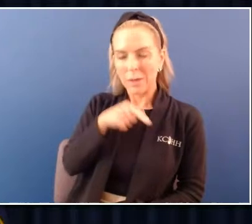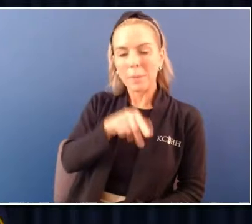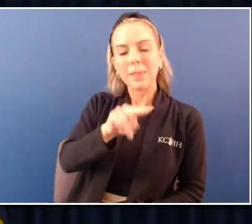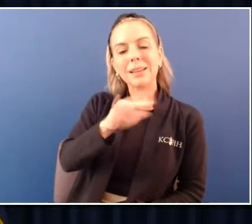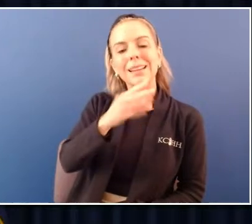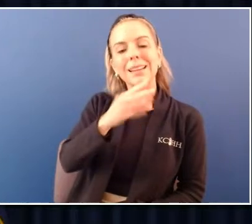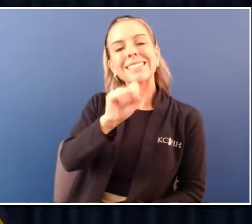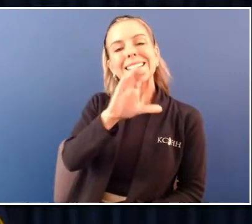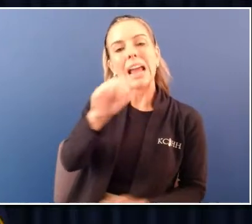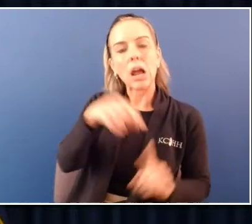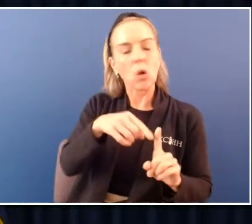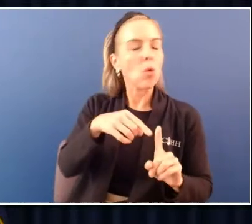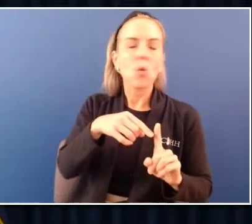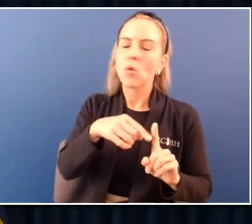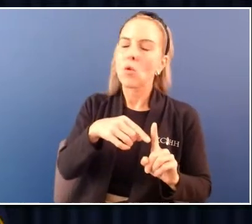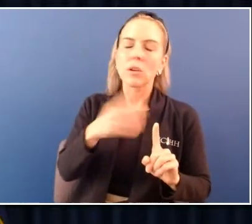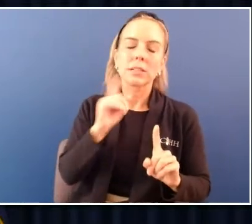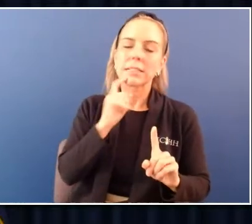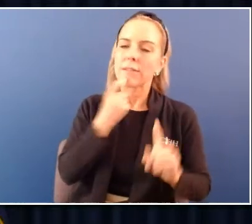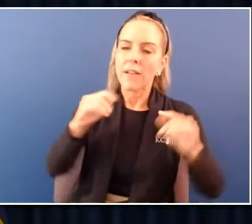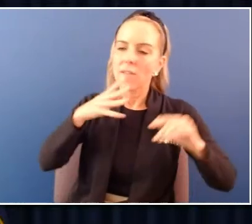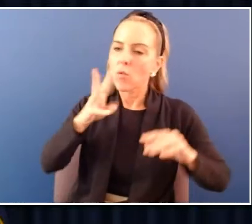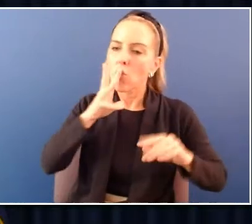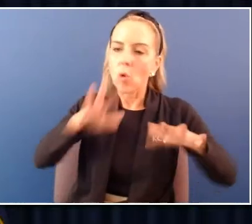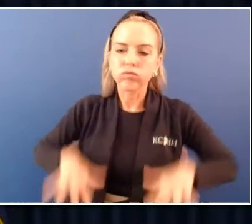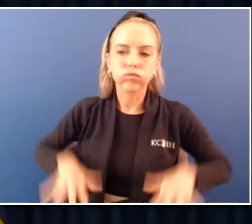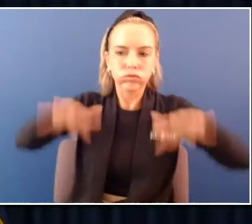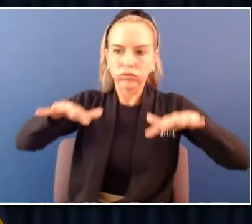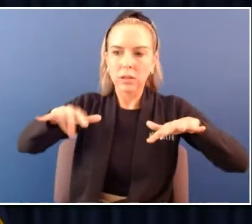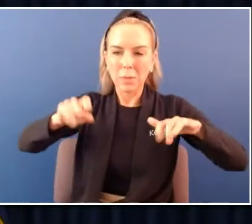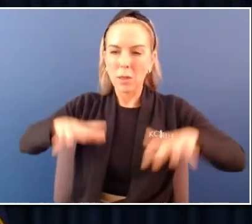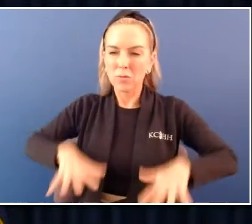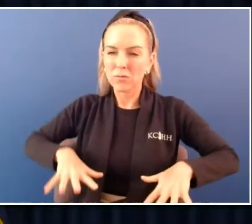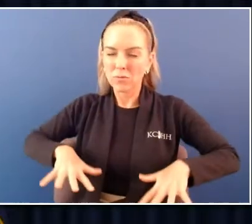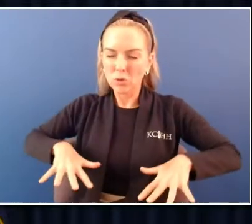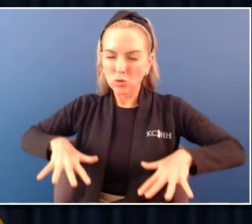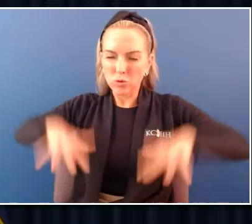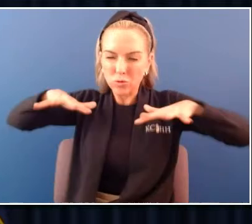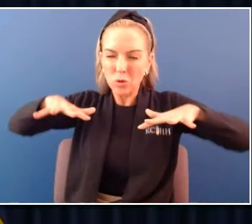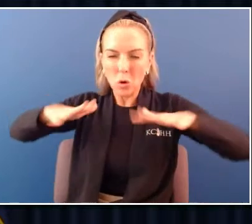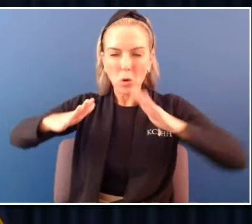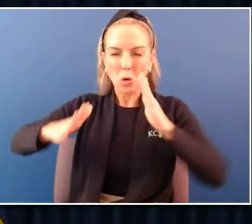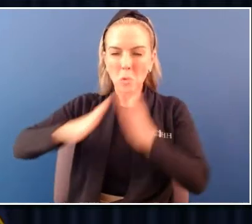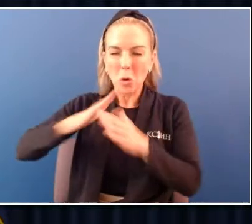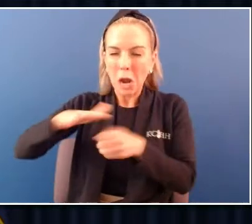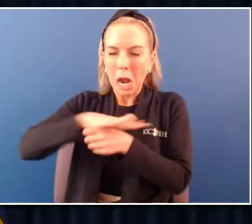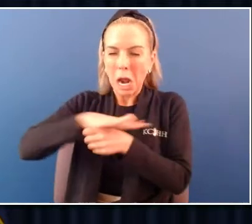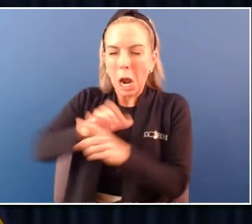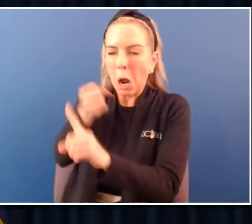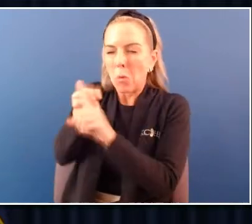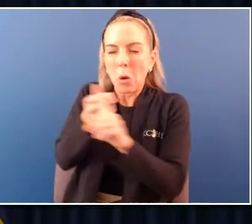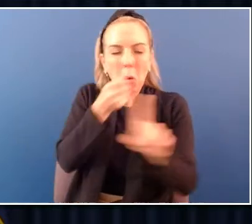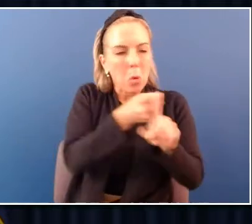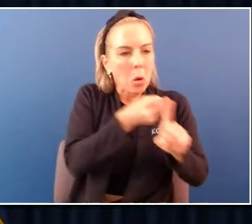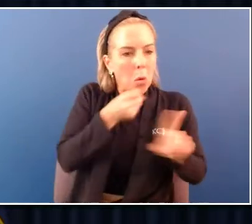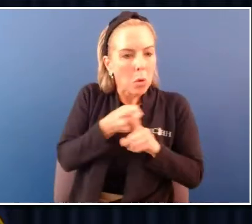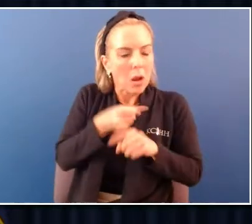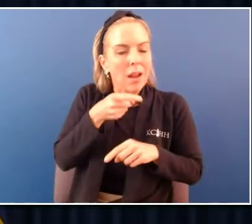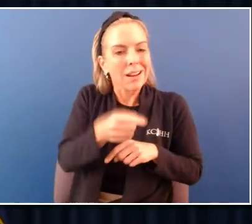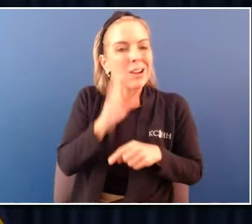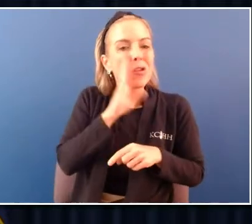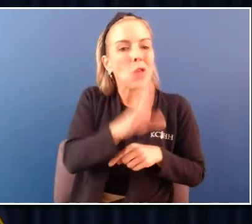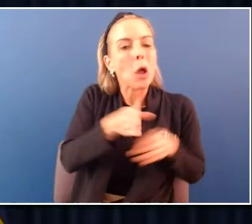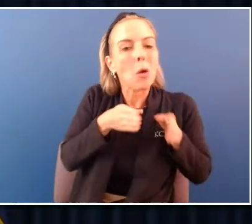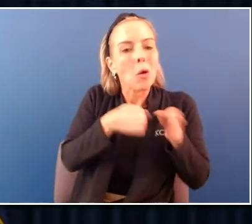experienced severe flooding. The floodwaters reached many areas of the community, including parts of town like Main Street that had rarely